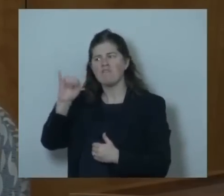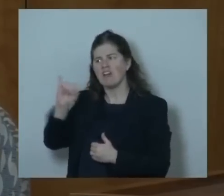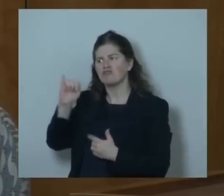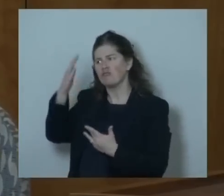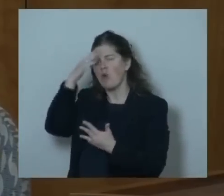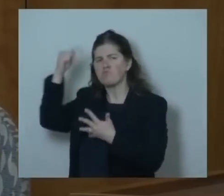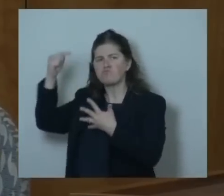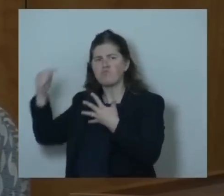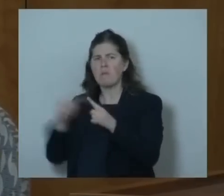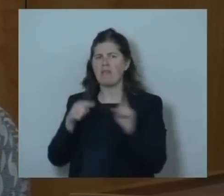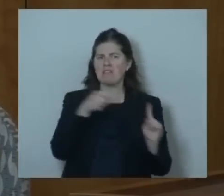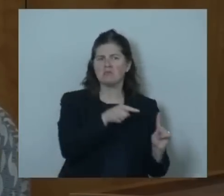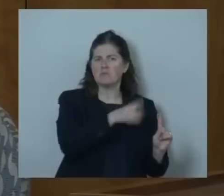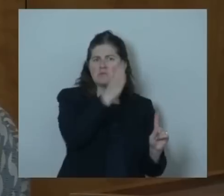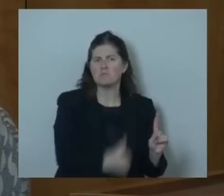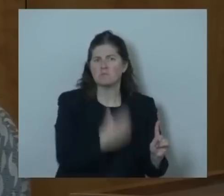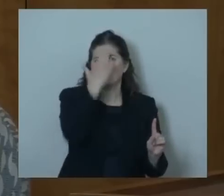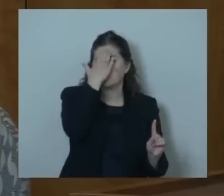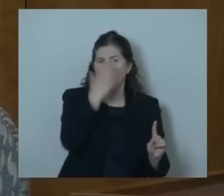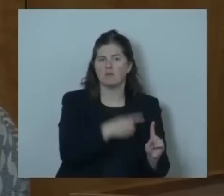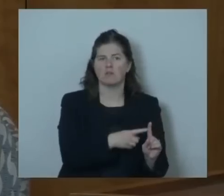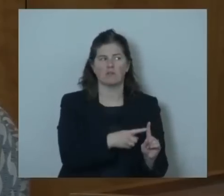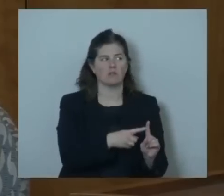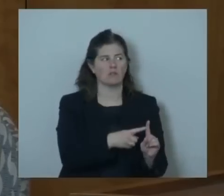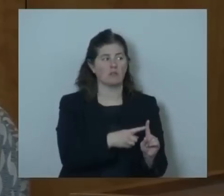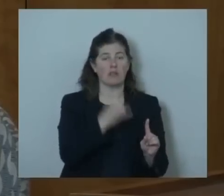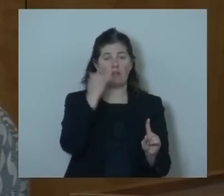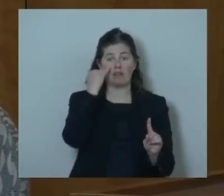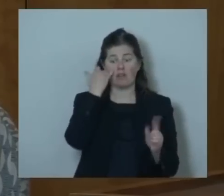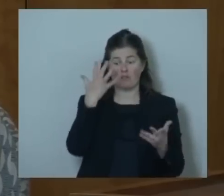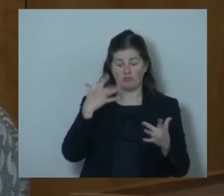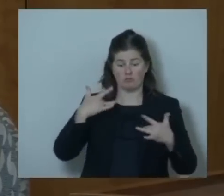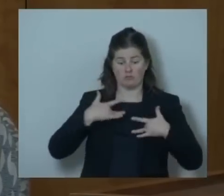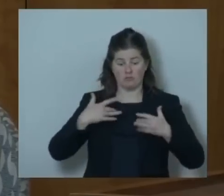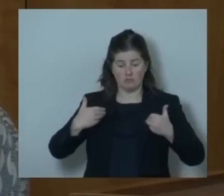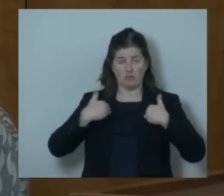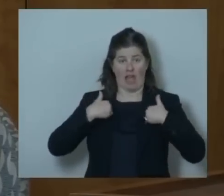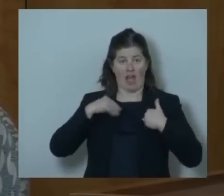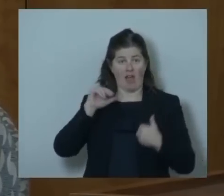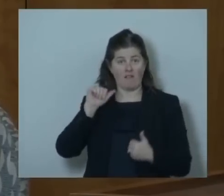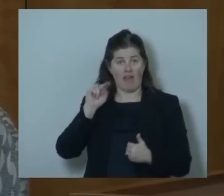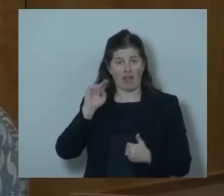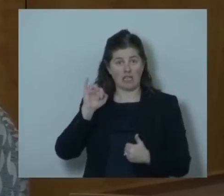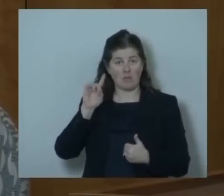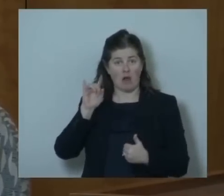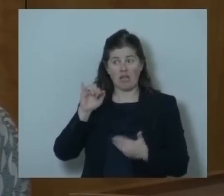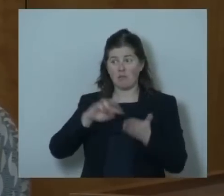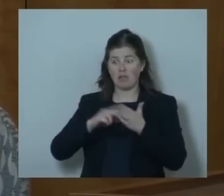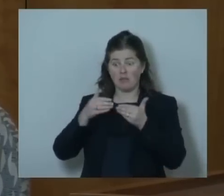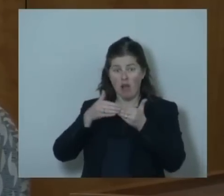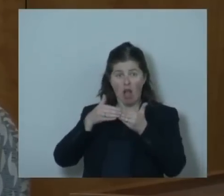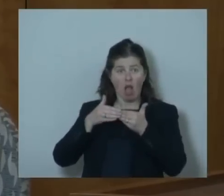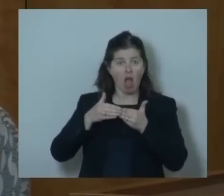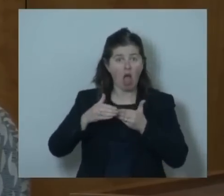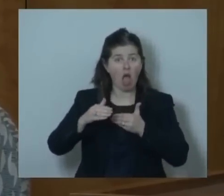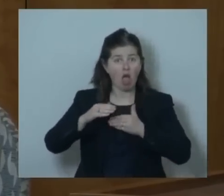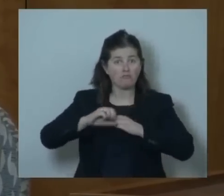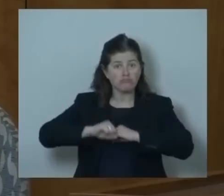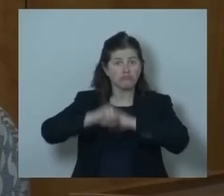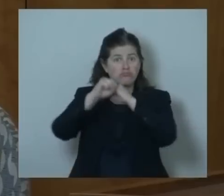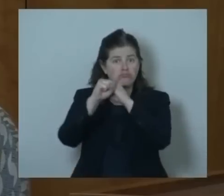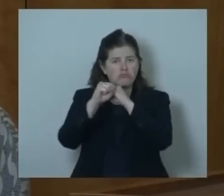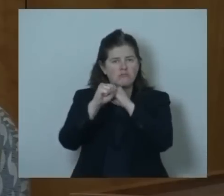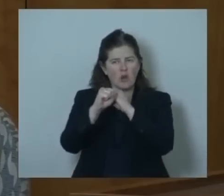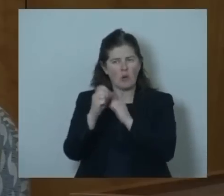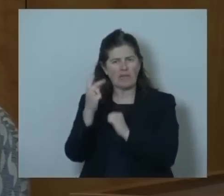here. Number one, we don't know whether having antibodies means that you're now immune. Right. We see cases of mumps every year